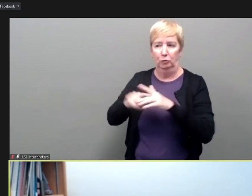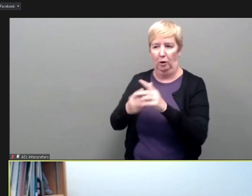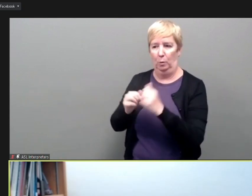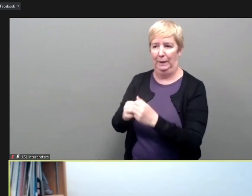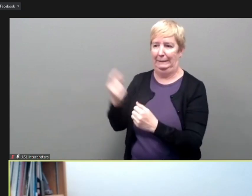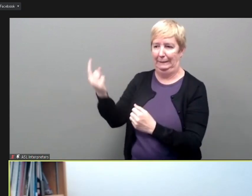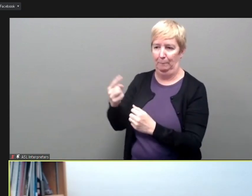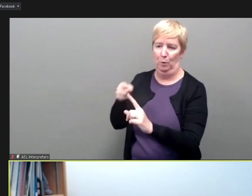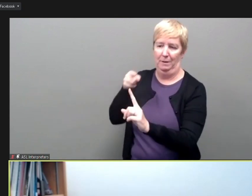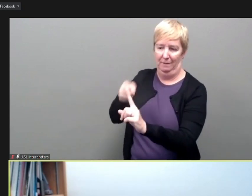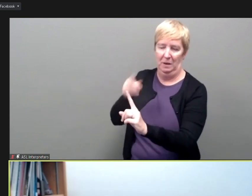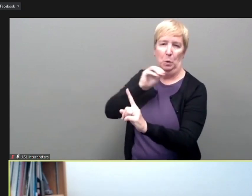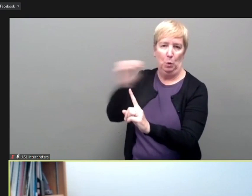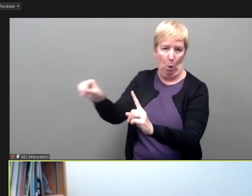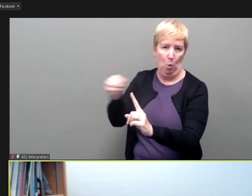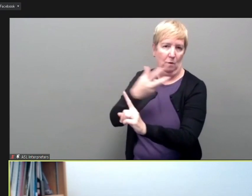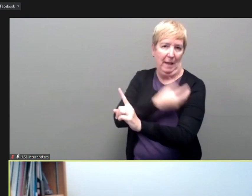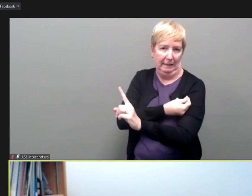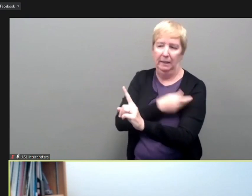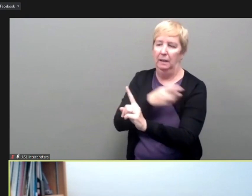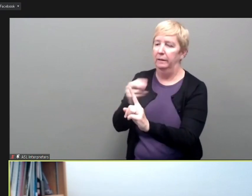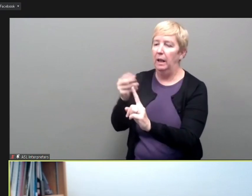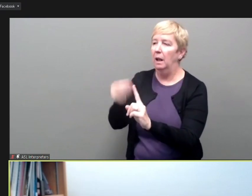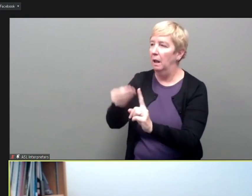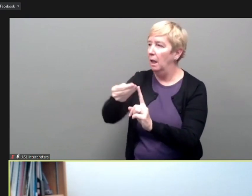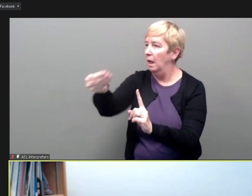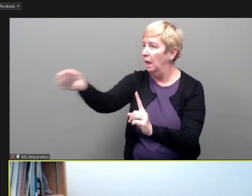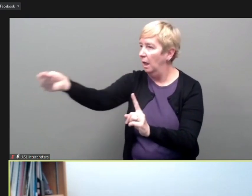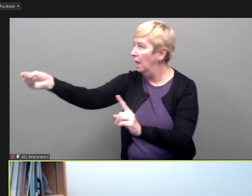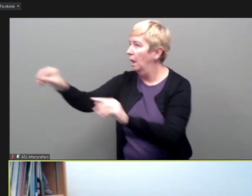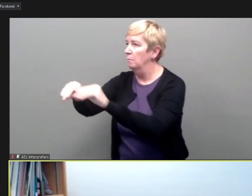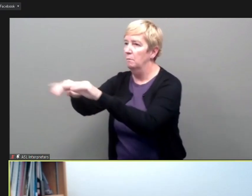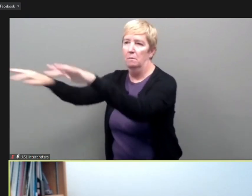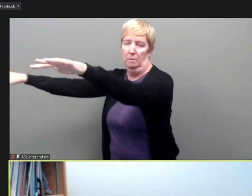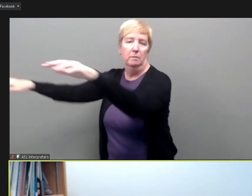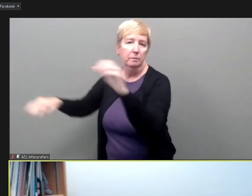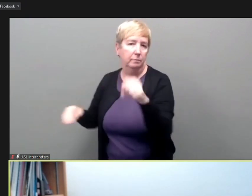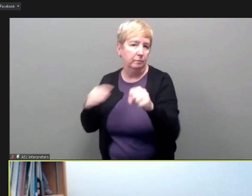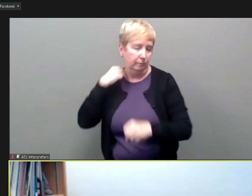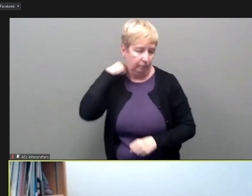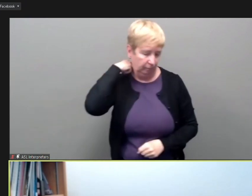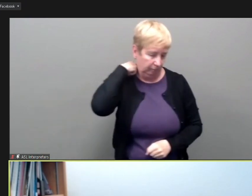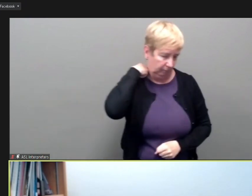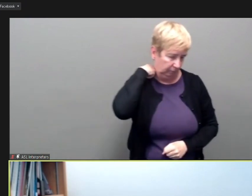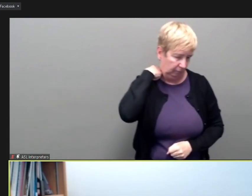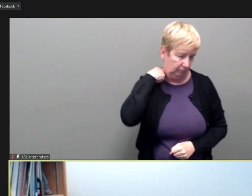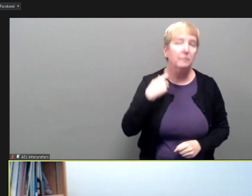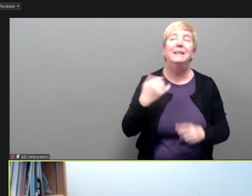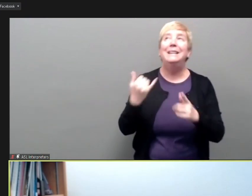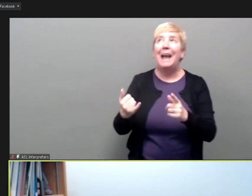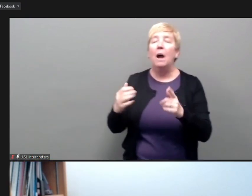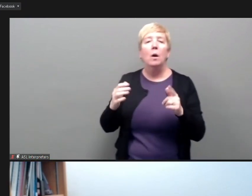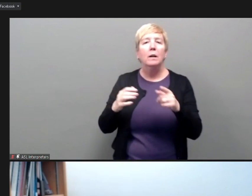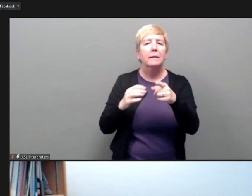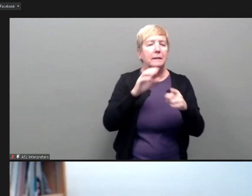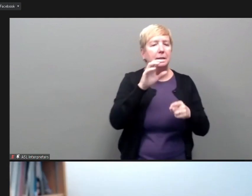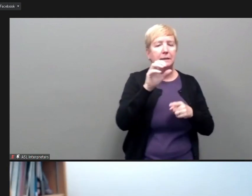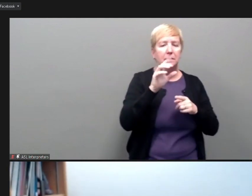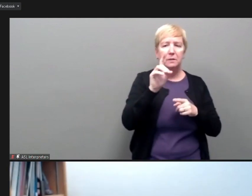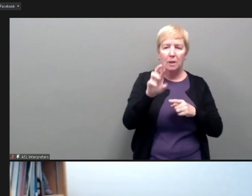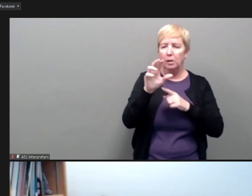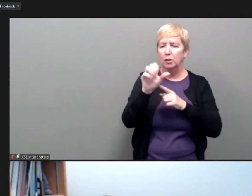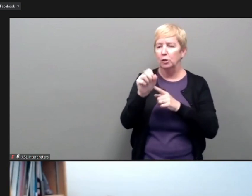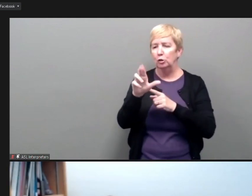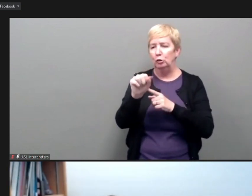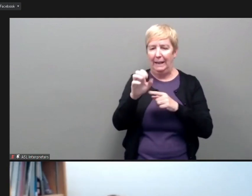someone unvaccinated. Let me pause there. I think you were going to pull up some information on the mortality. Yeah, I was. Let